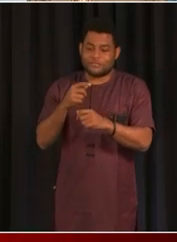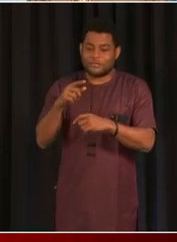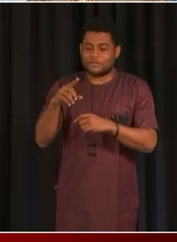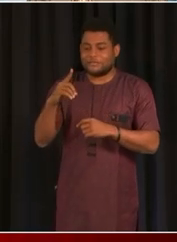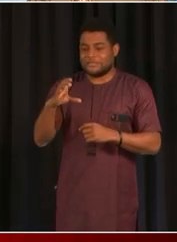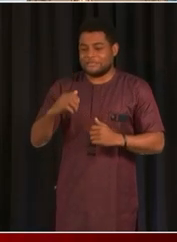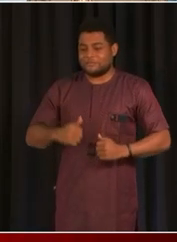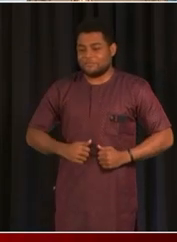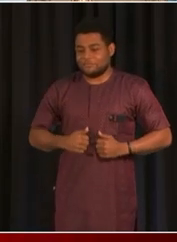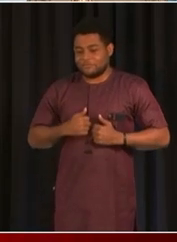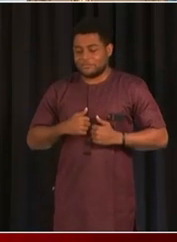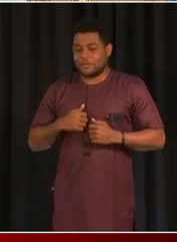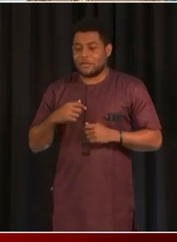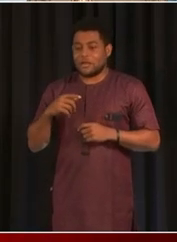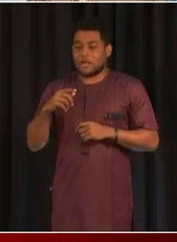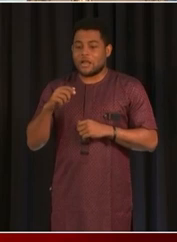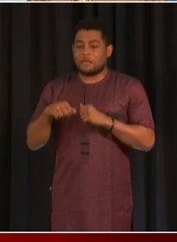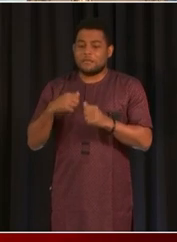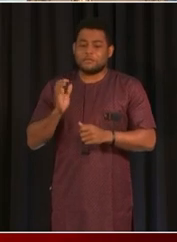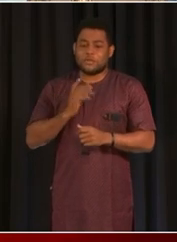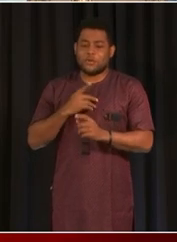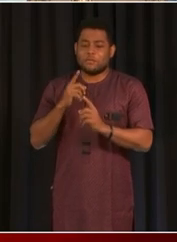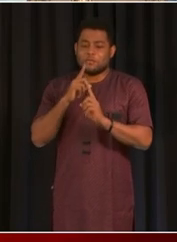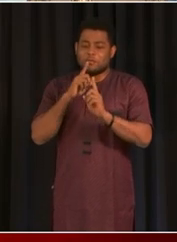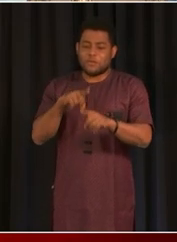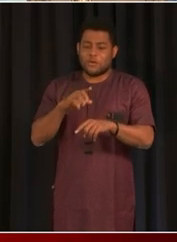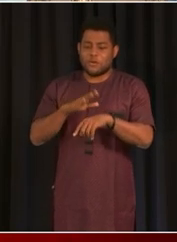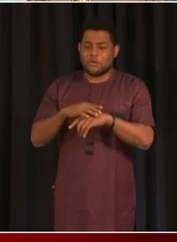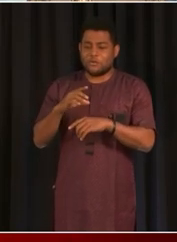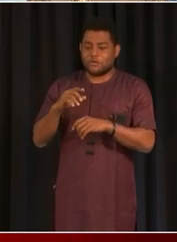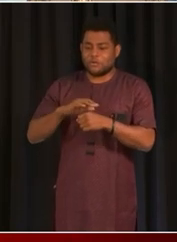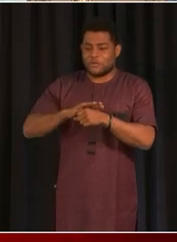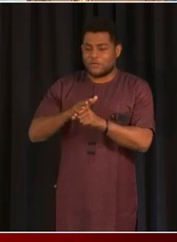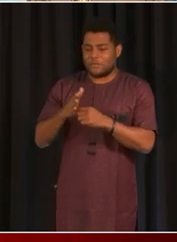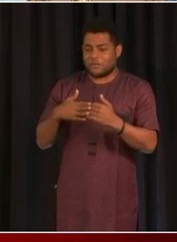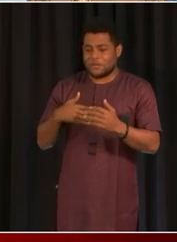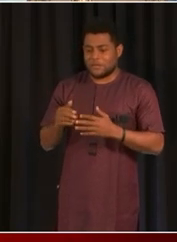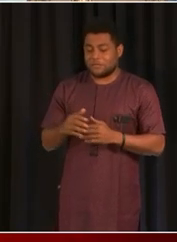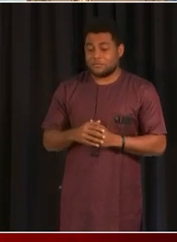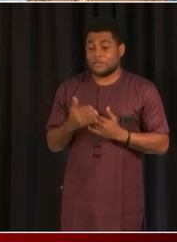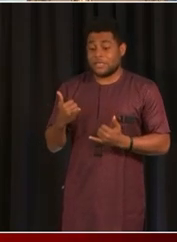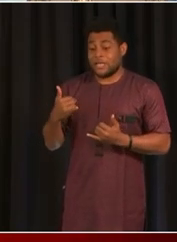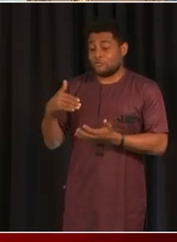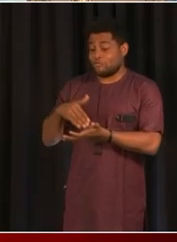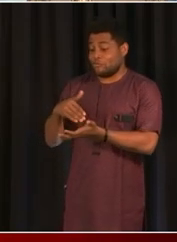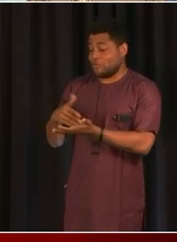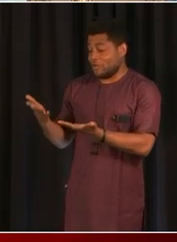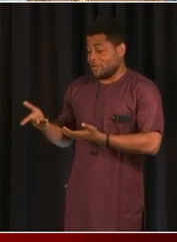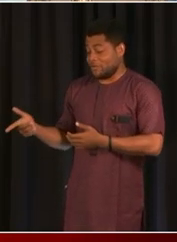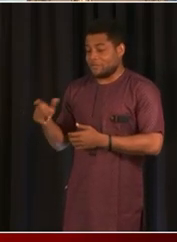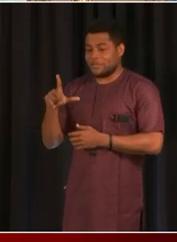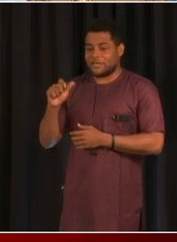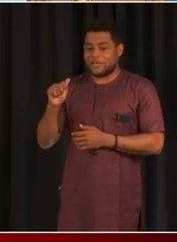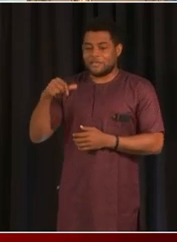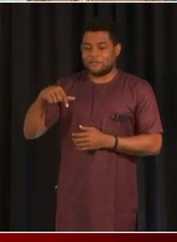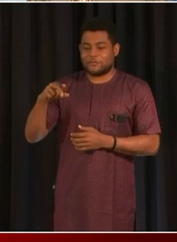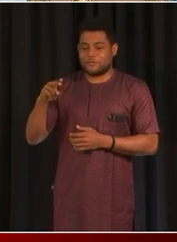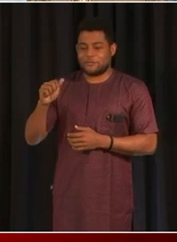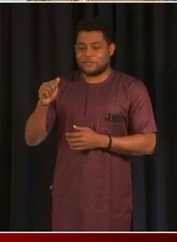to COVID-19. I'm joined today by Dr. LaQuandra Nesbitt, who is the Director of D.C.